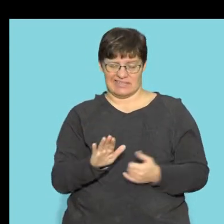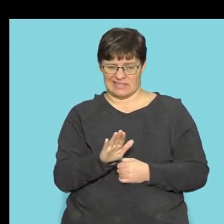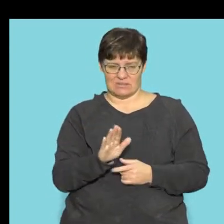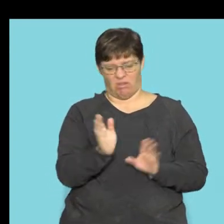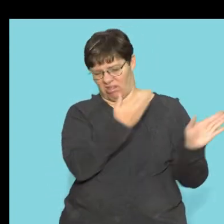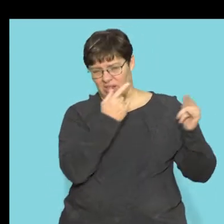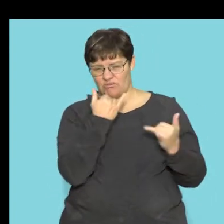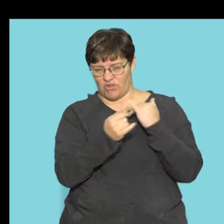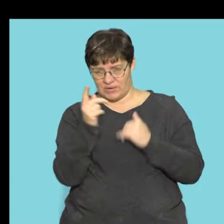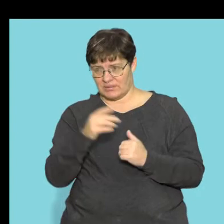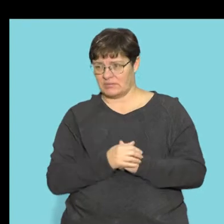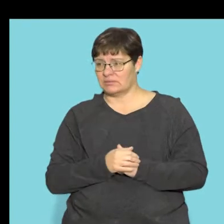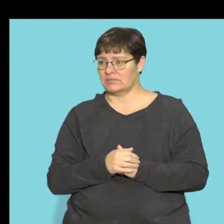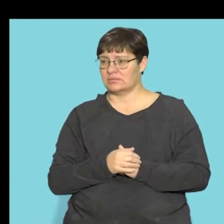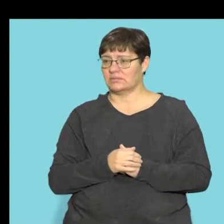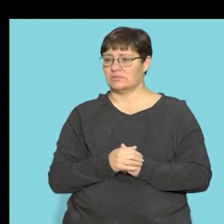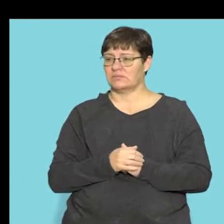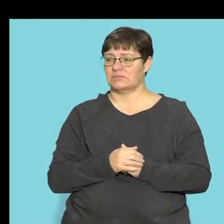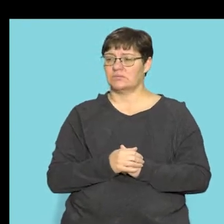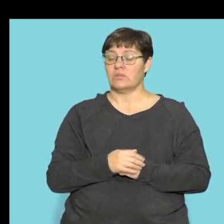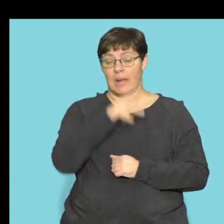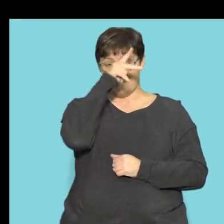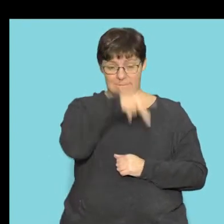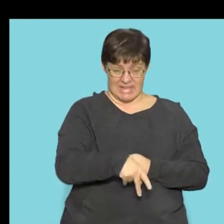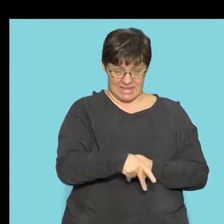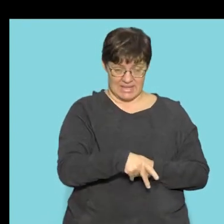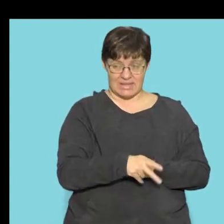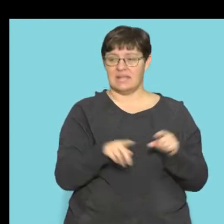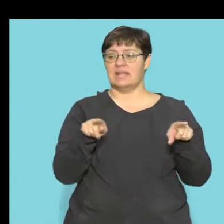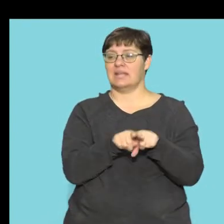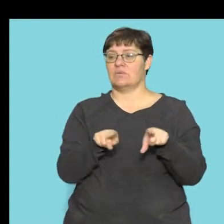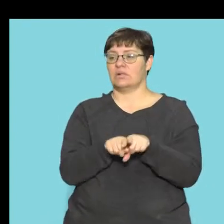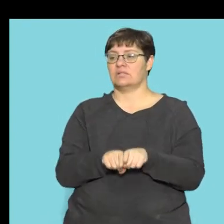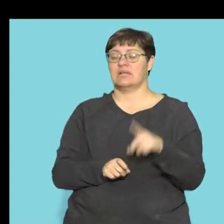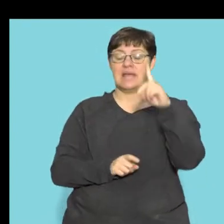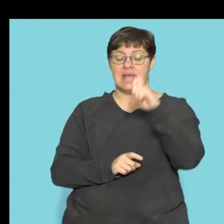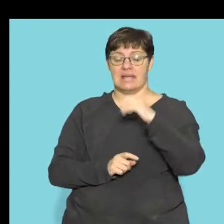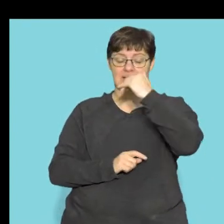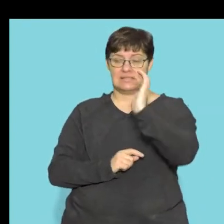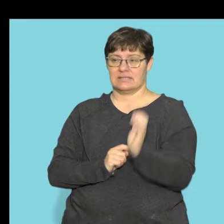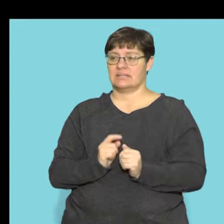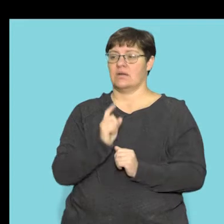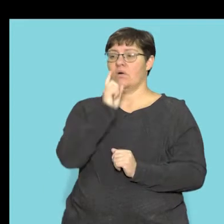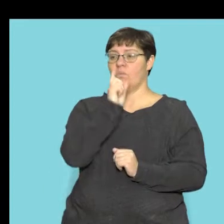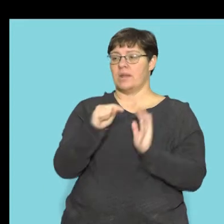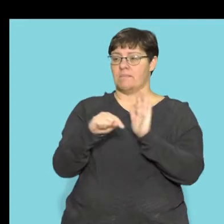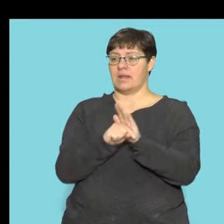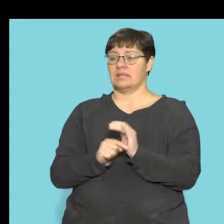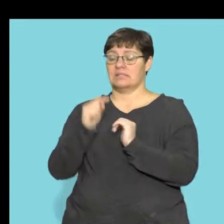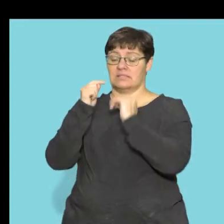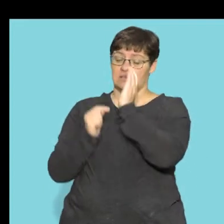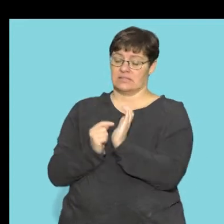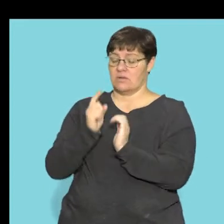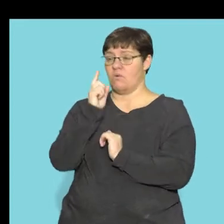value has to do with what you get at a later stage. So the formula is P is equals to X into